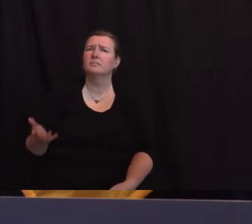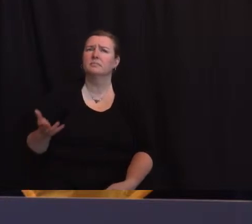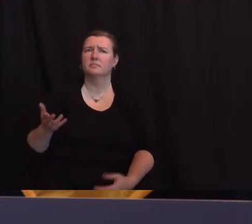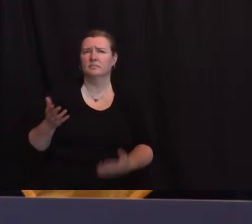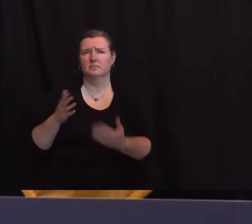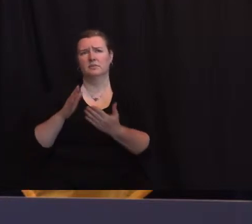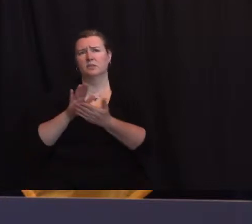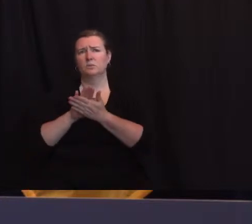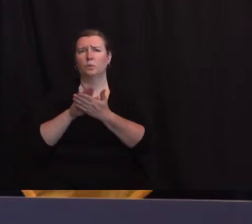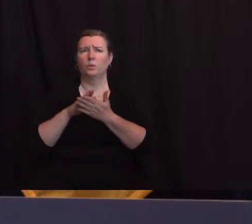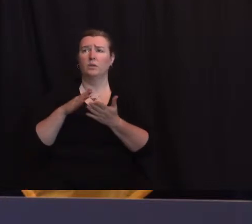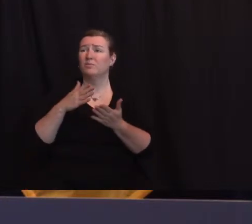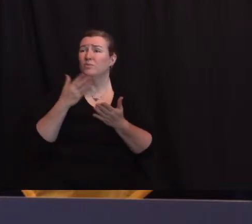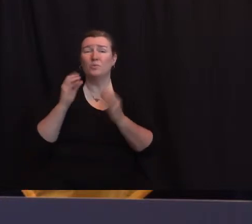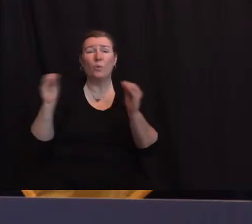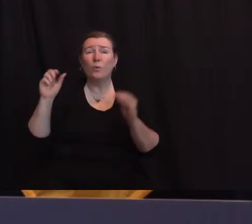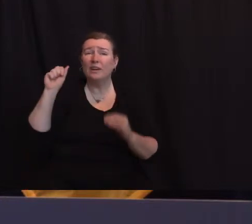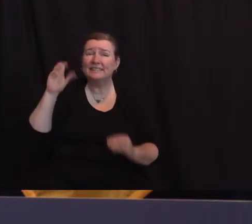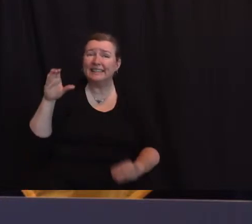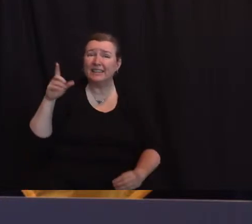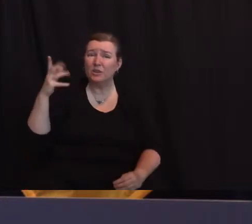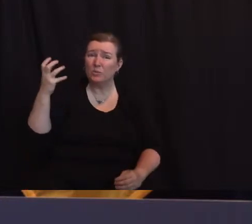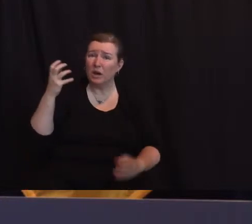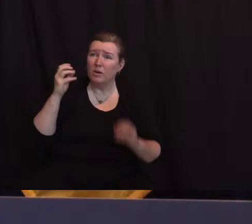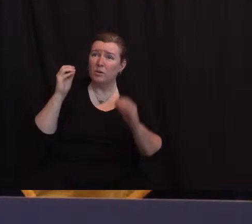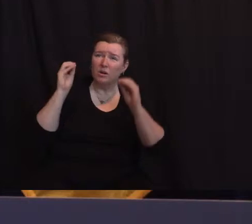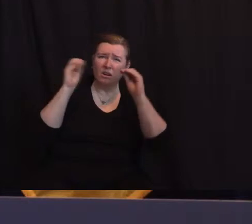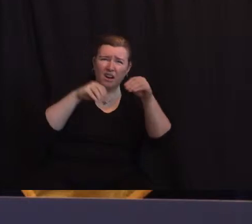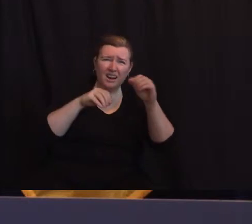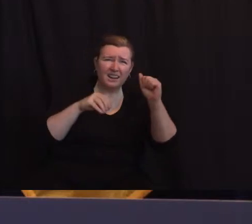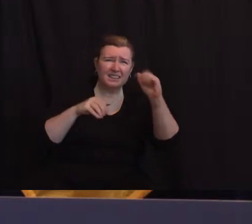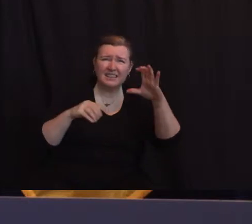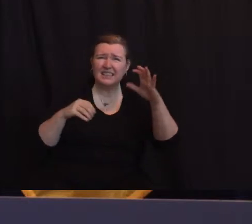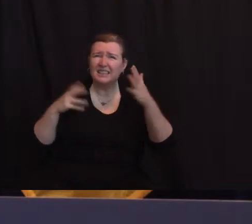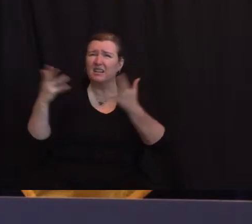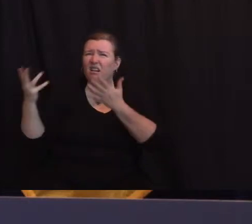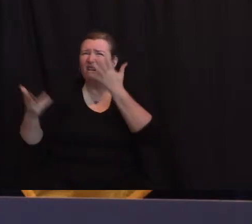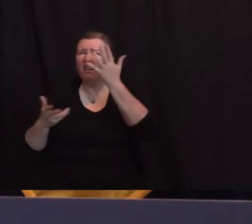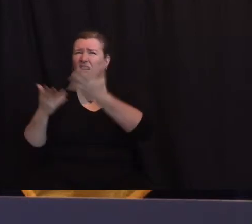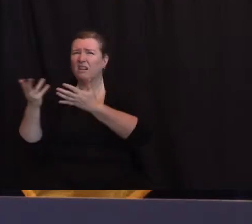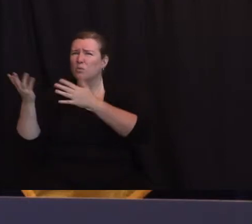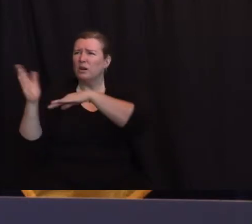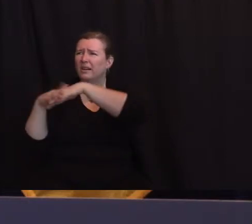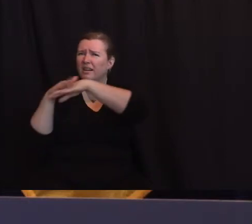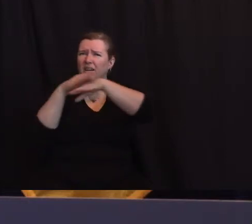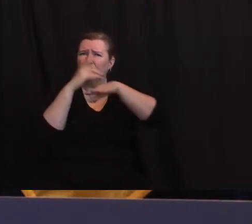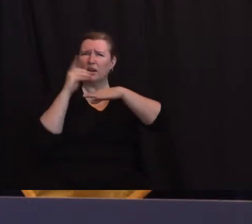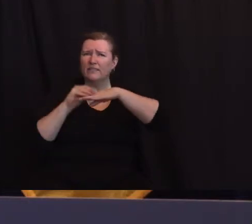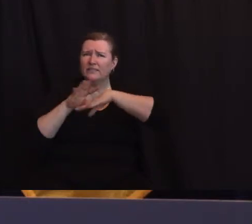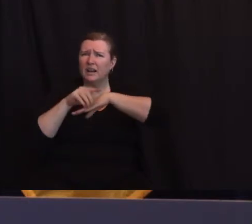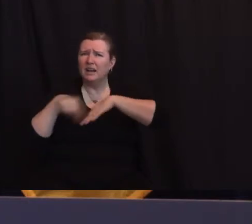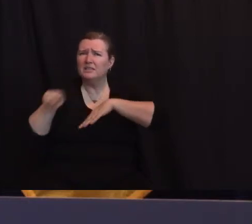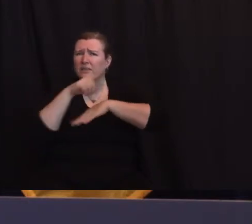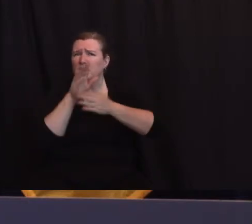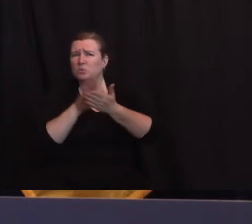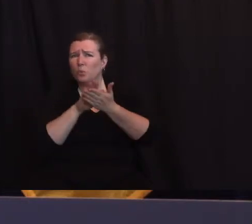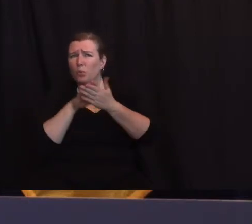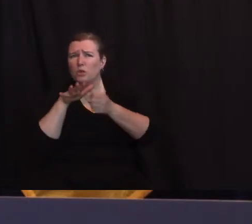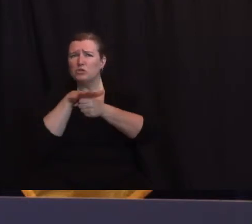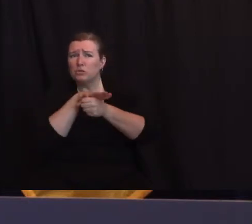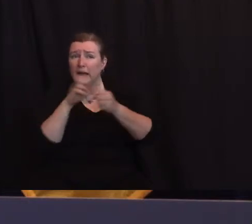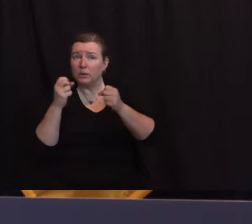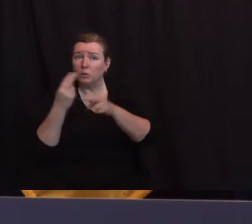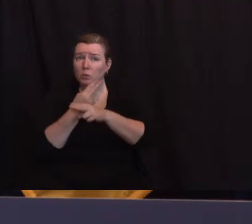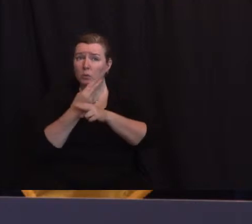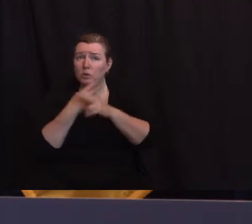and there's been a little bit of confusion. What clear message can you give districts, and is going maskless optional regardless of weather permitted?